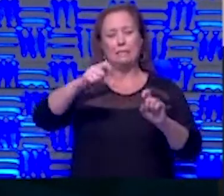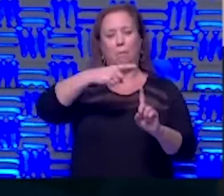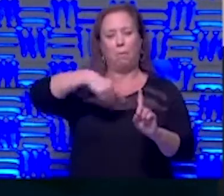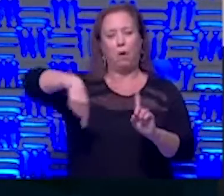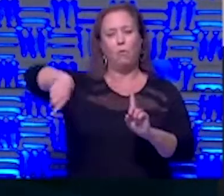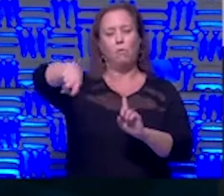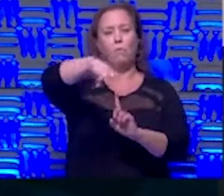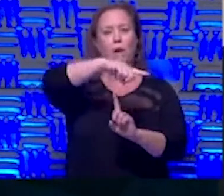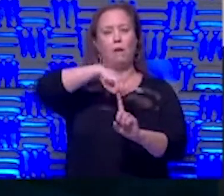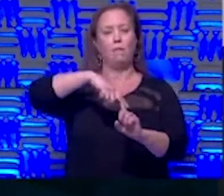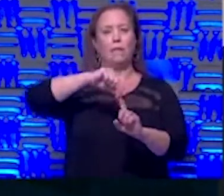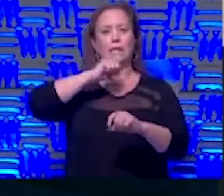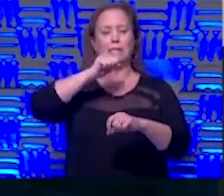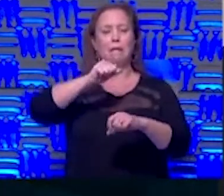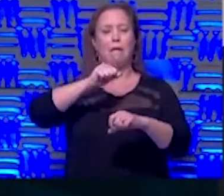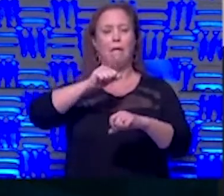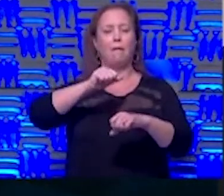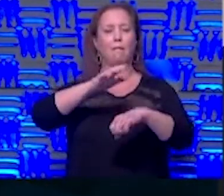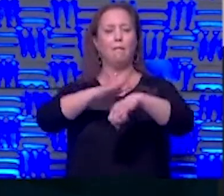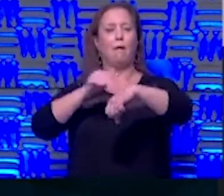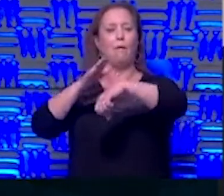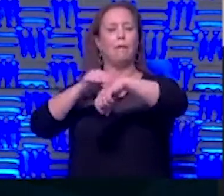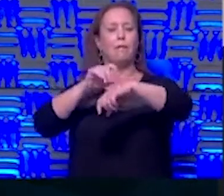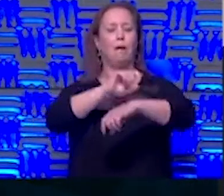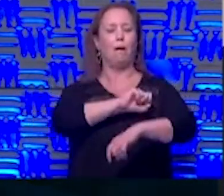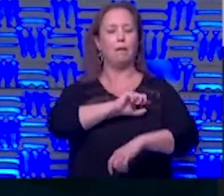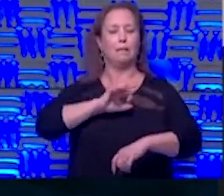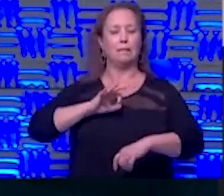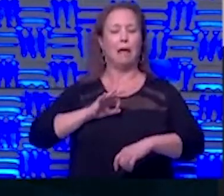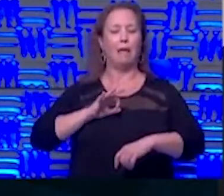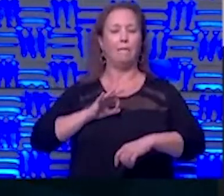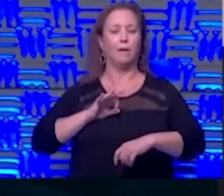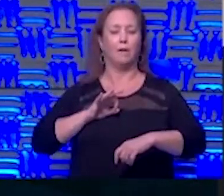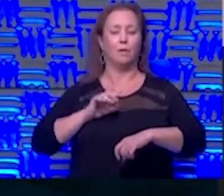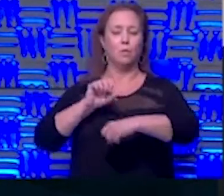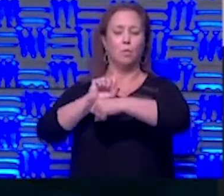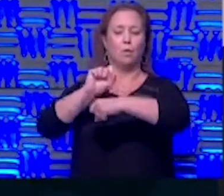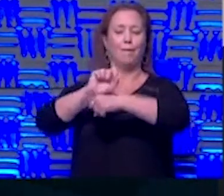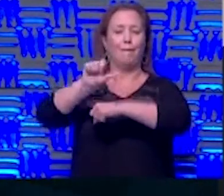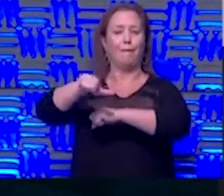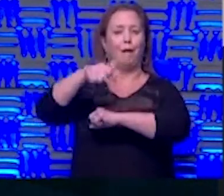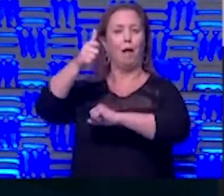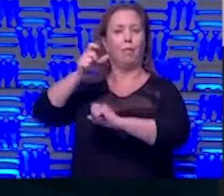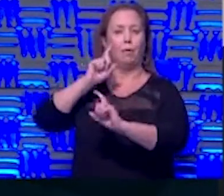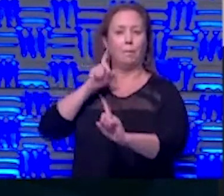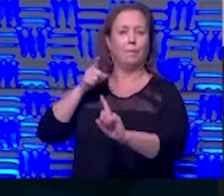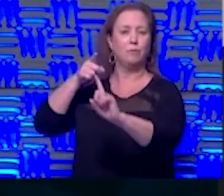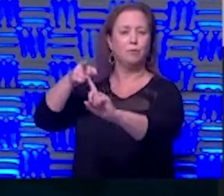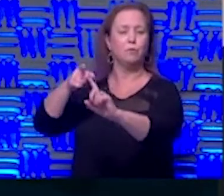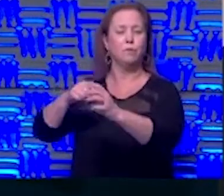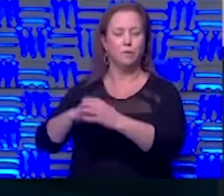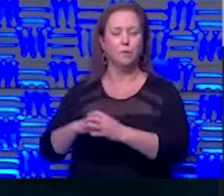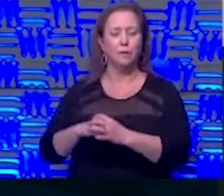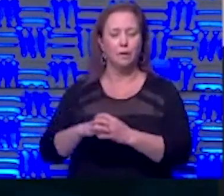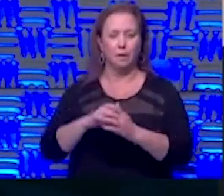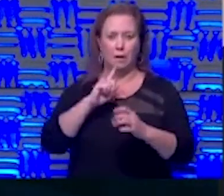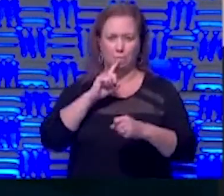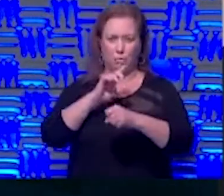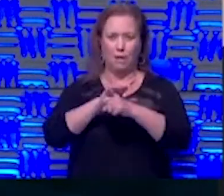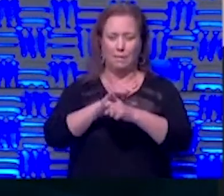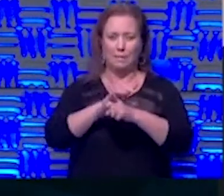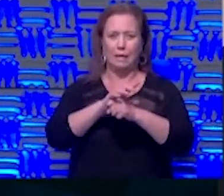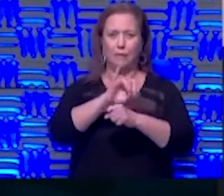is not calling upon those personnel to do other missions. But I promise you I will get